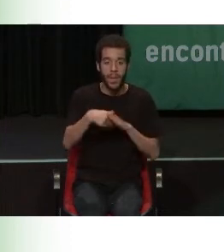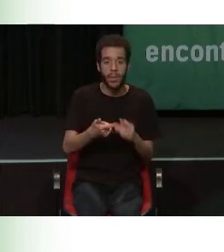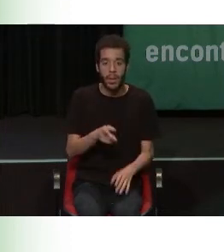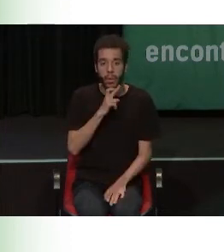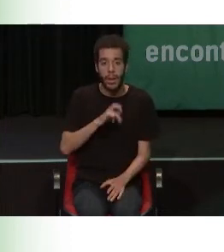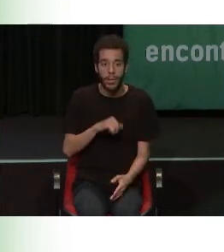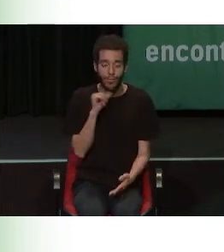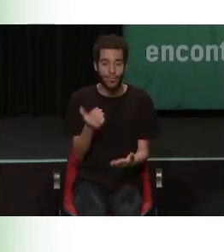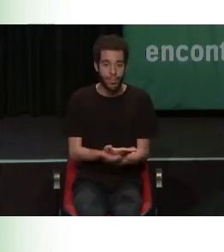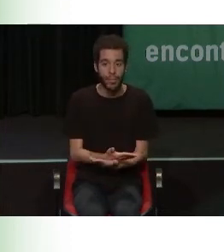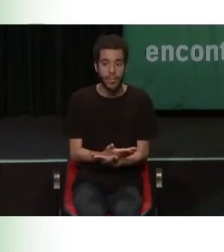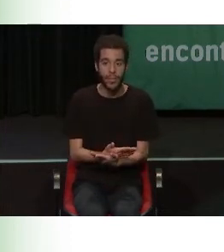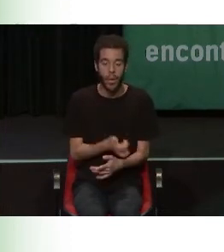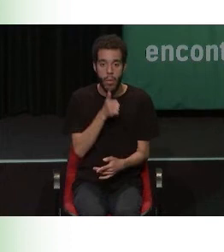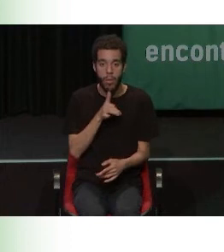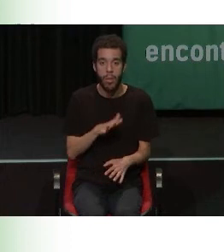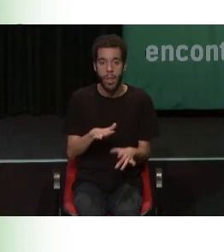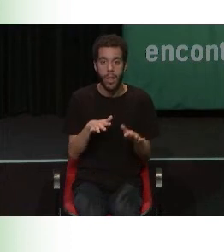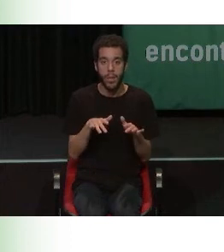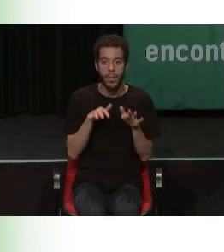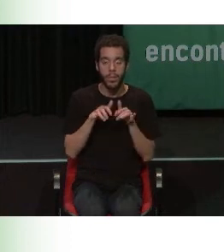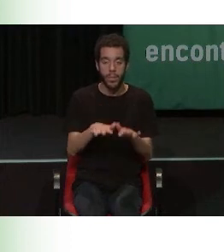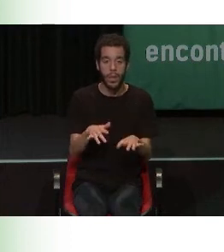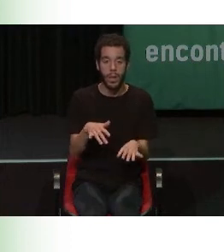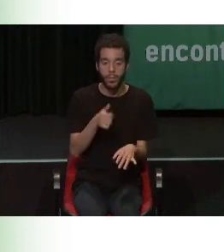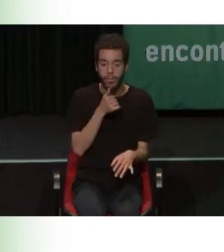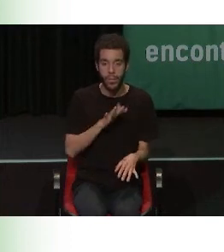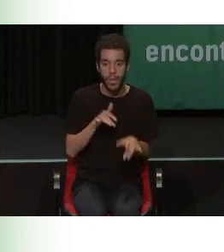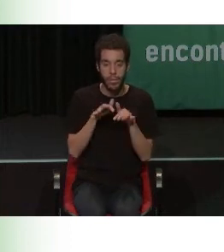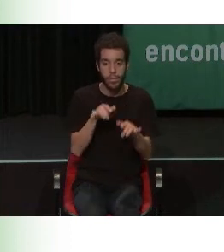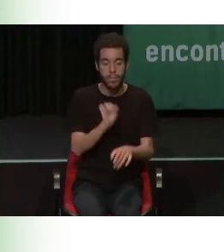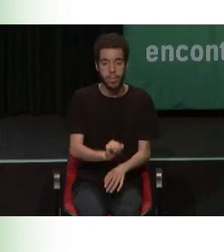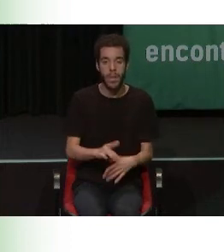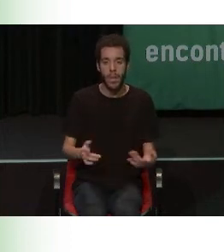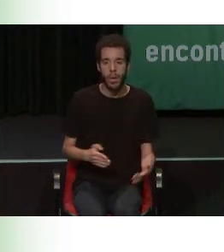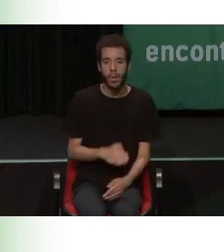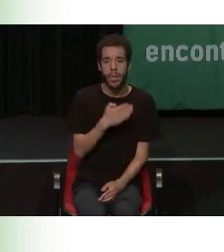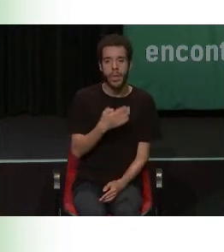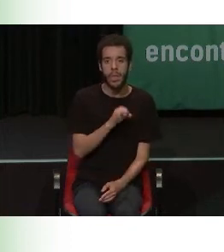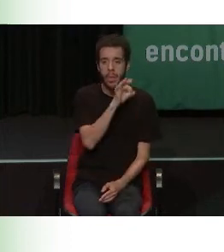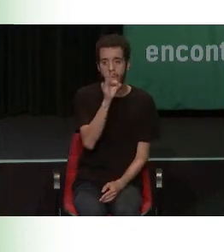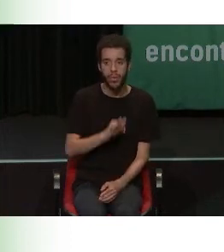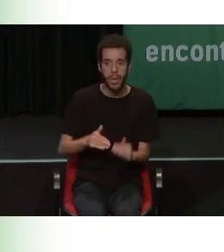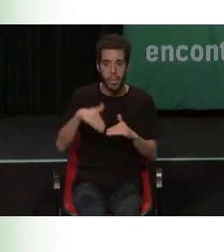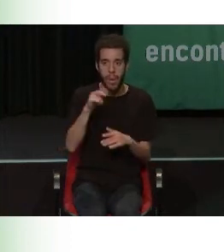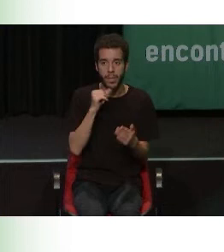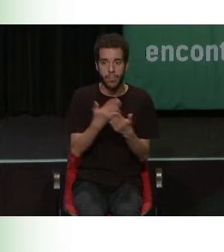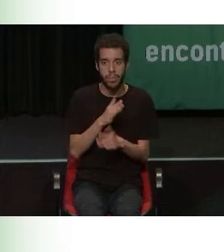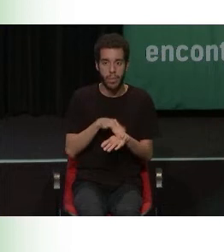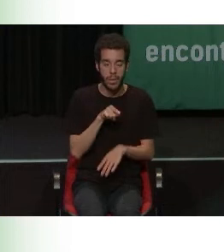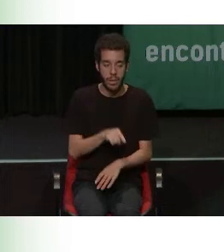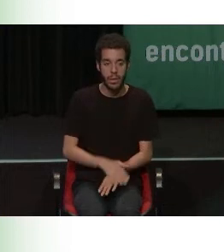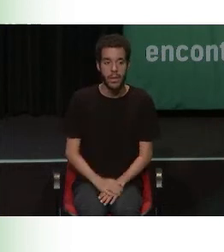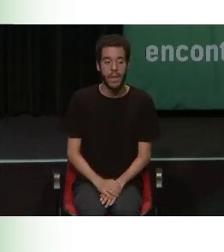with leukemia, with a very high penetrance, over 70%. And similar to what happens